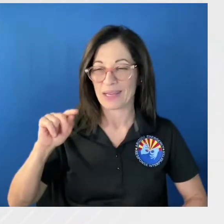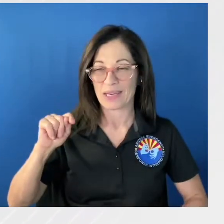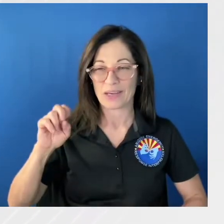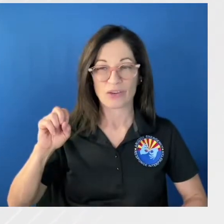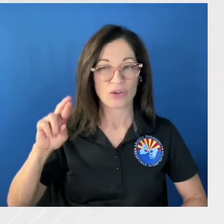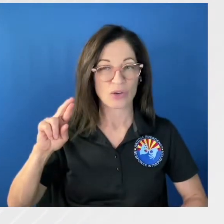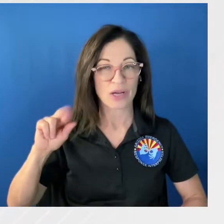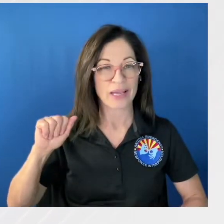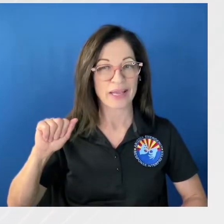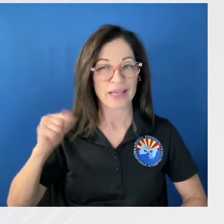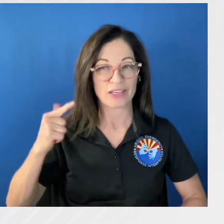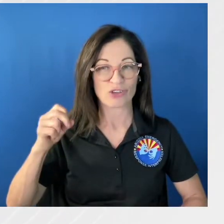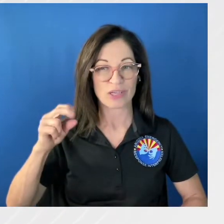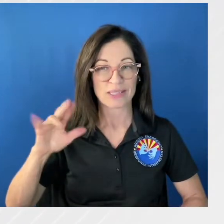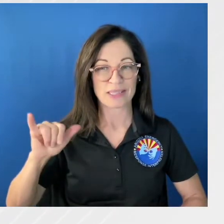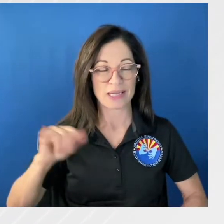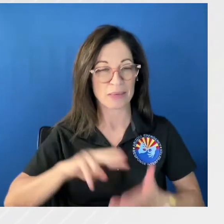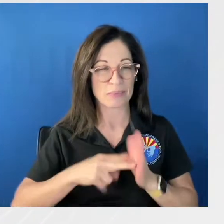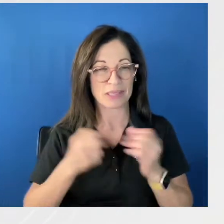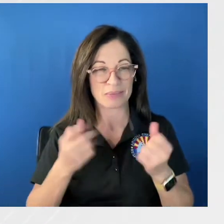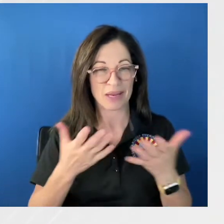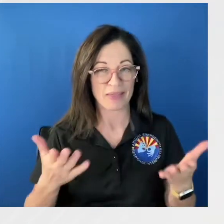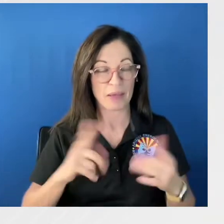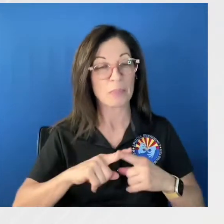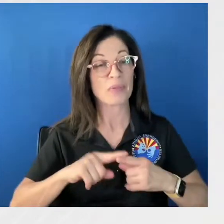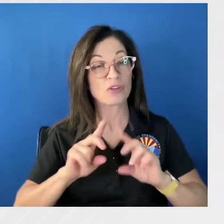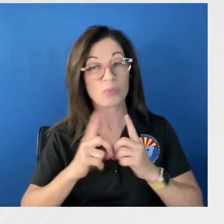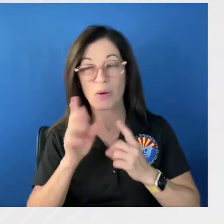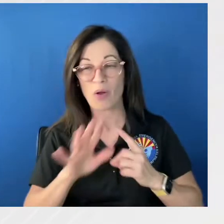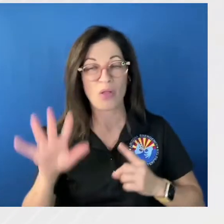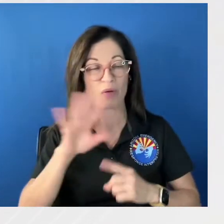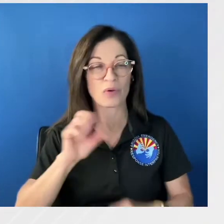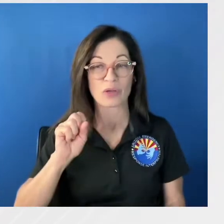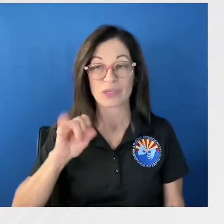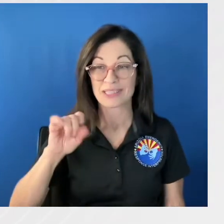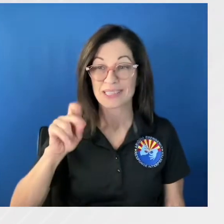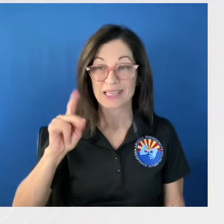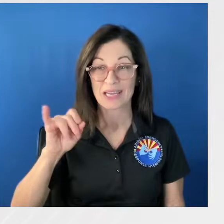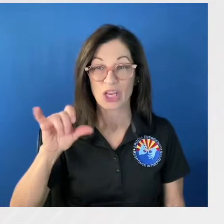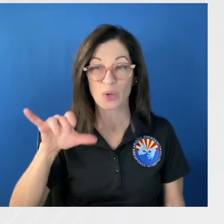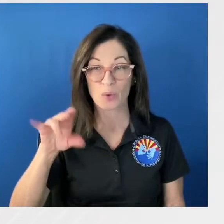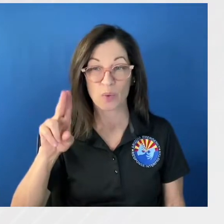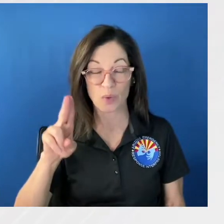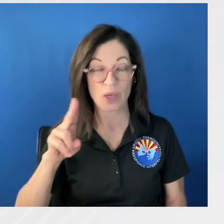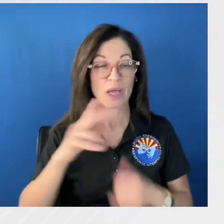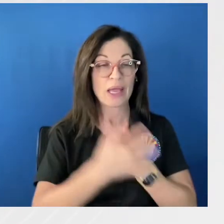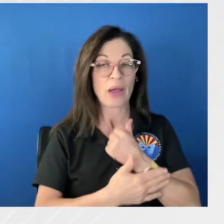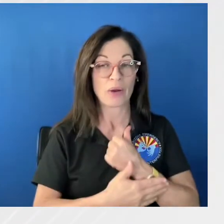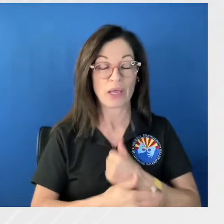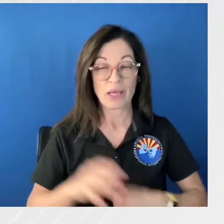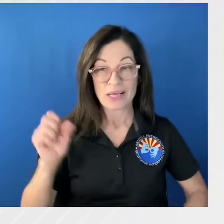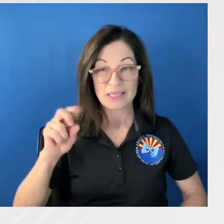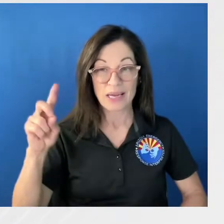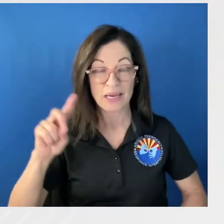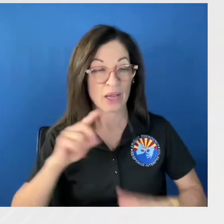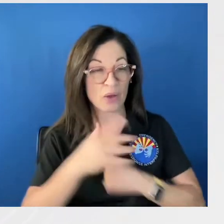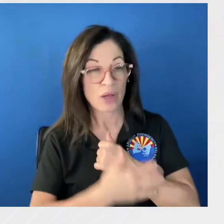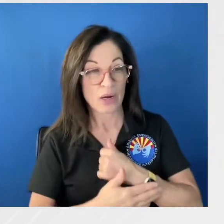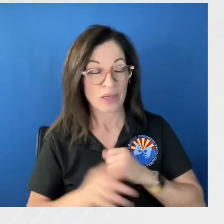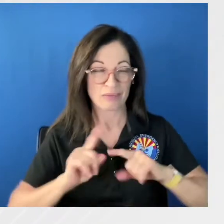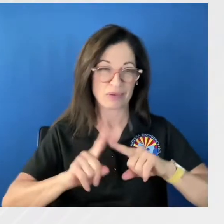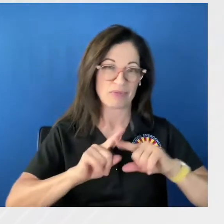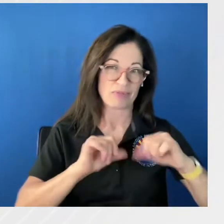from all over, north to south, Siskiyou County to San Diego County on our team, all different agencies, federal,